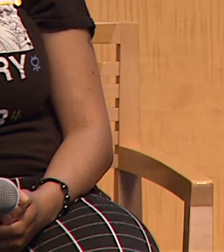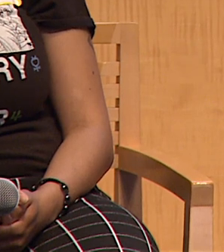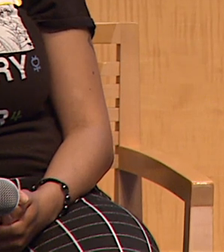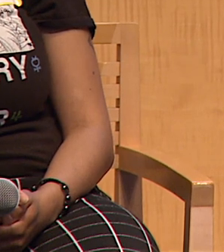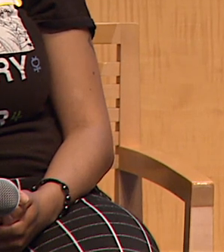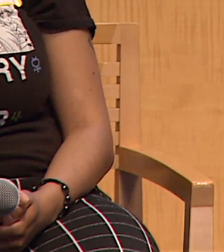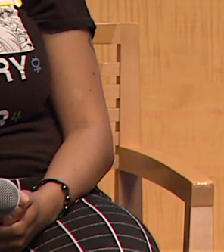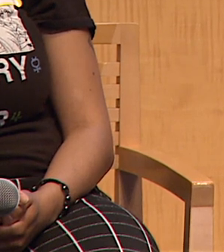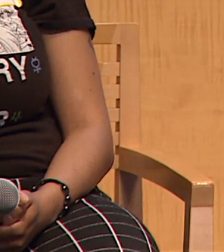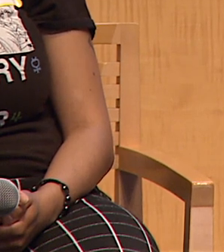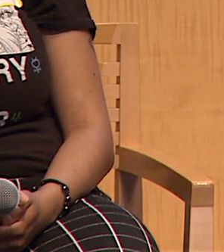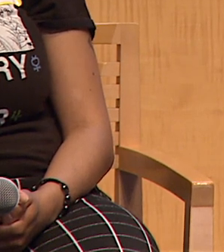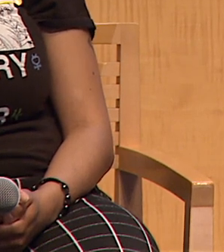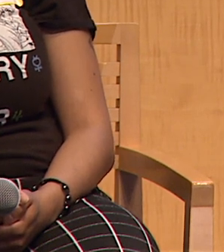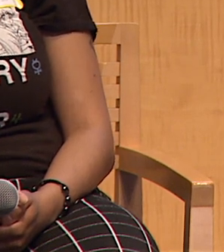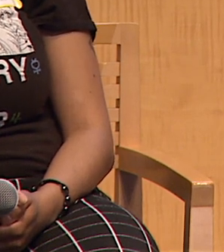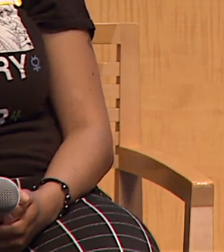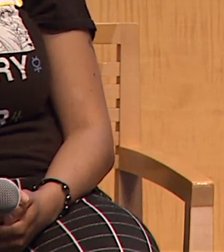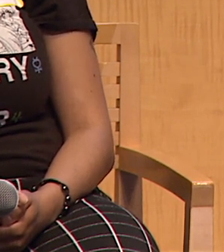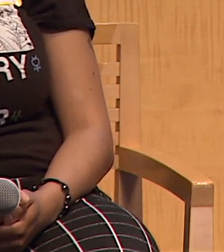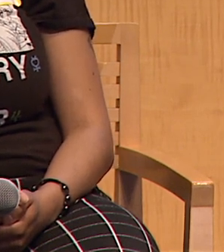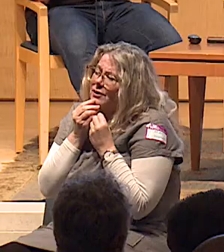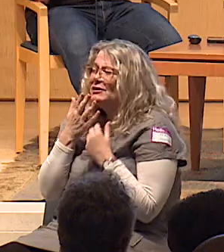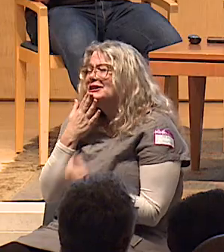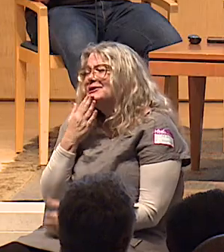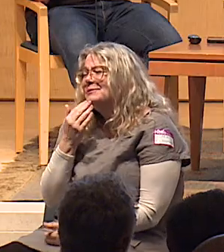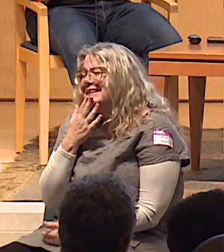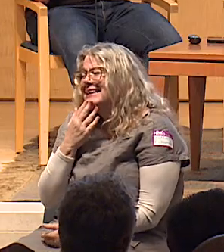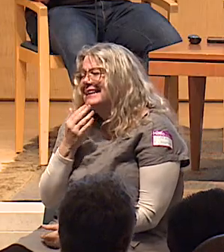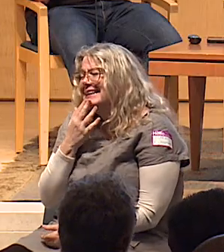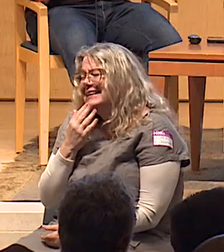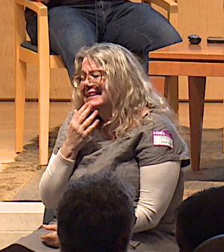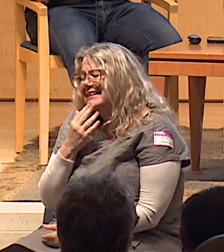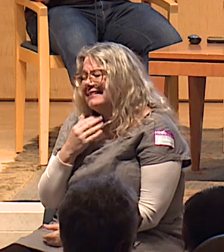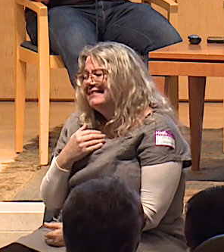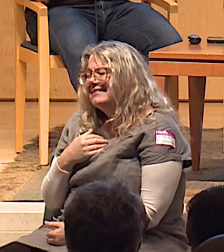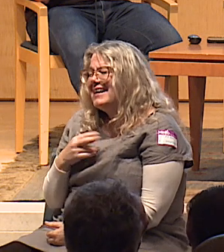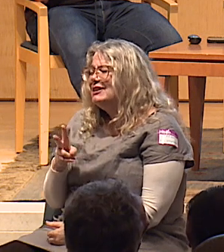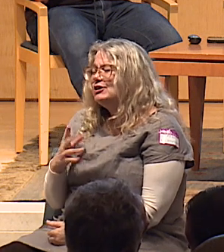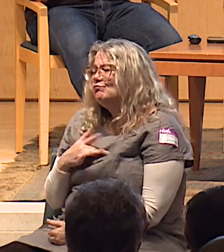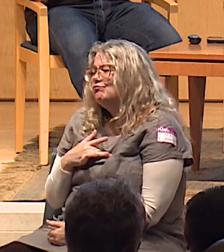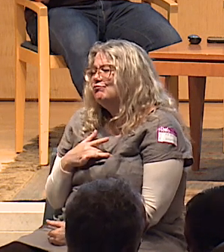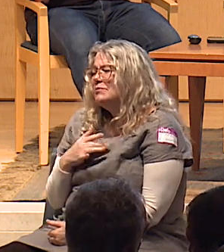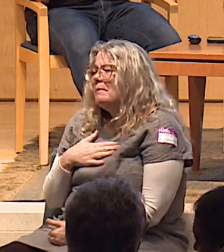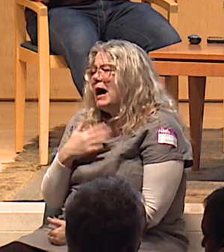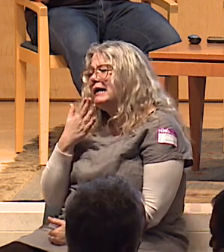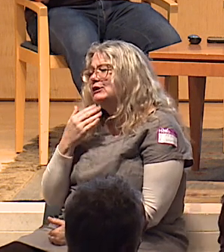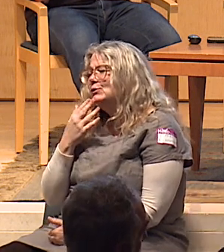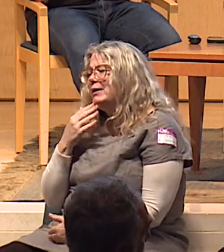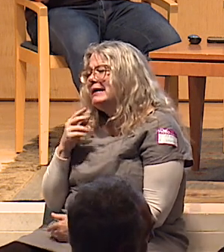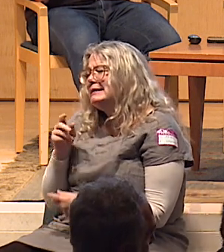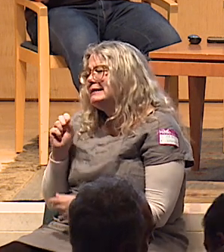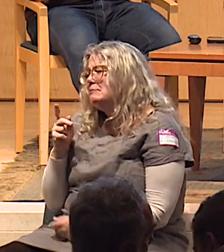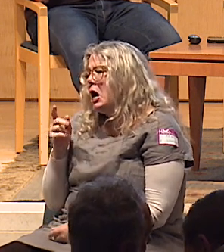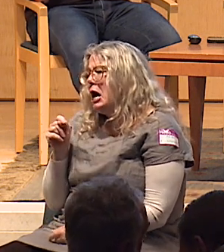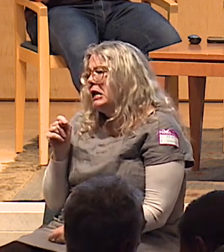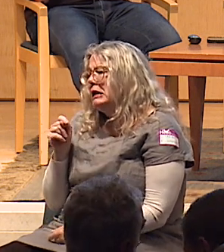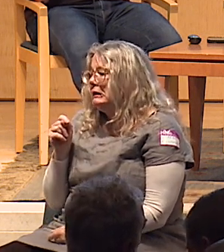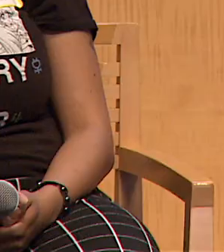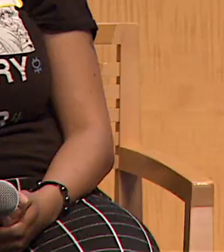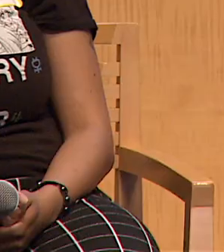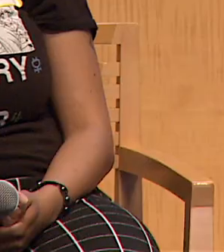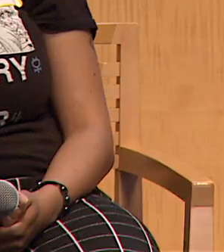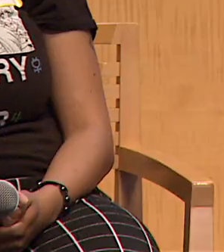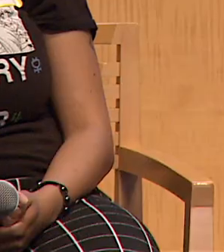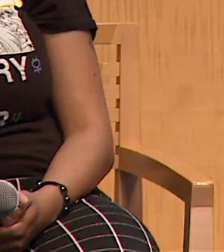just so beautiful, and it's just so sweet. Like, it hits my sweet spot. I don't know. I think it's